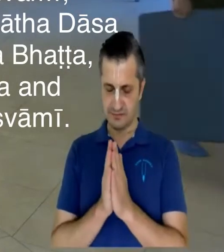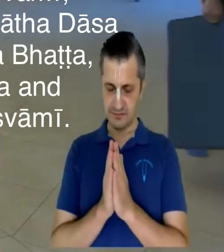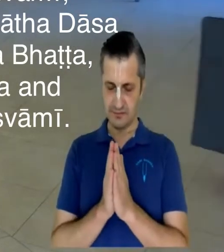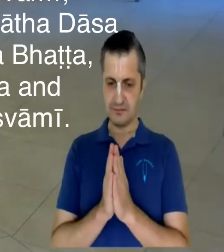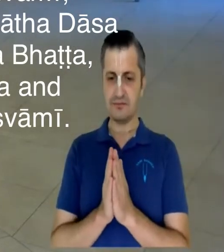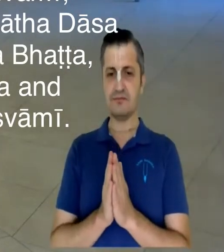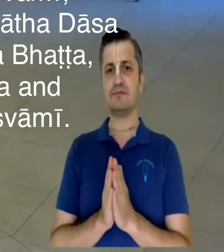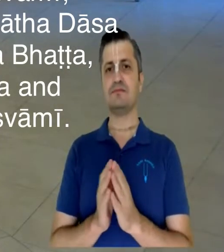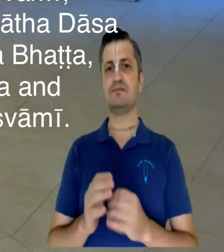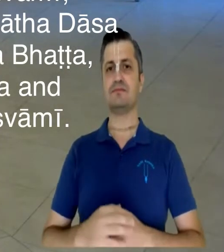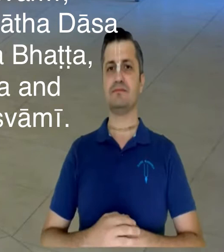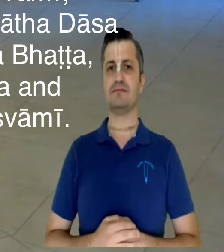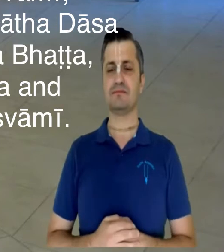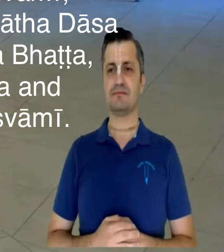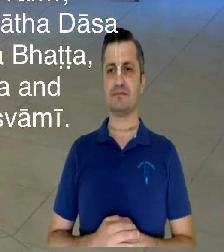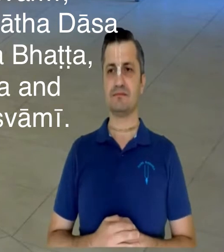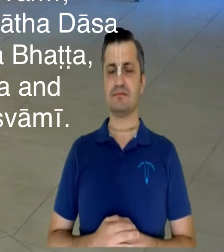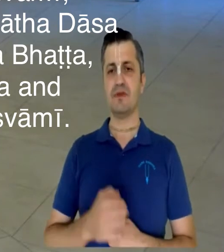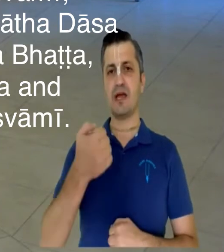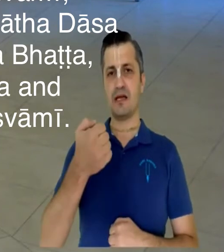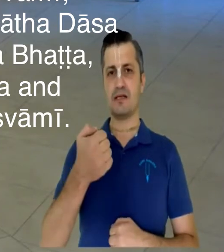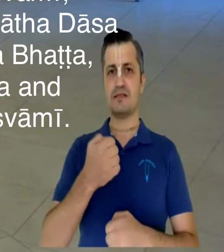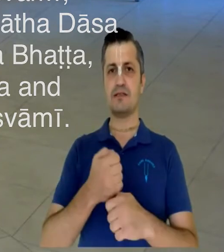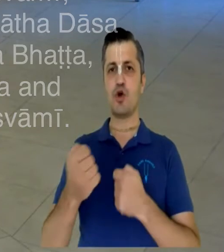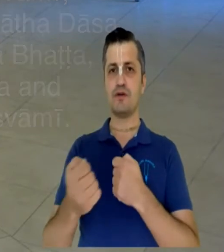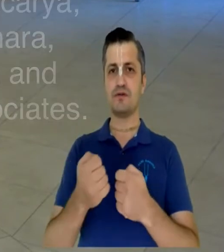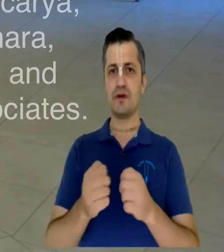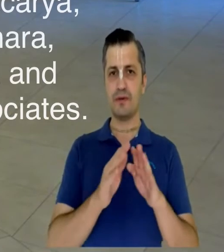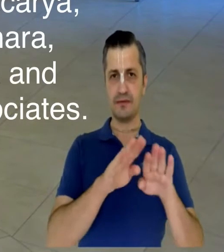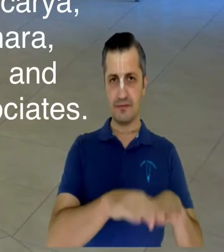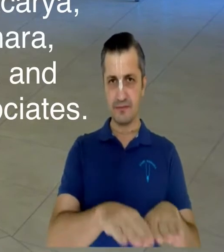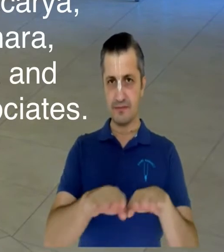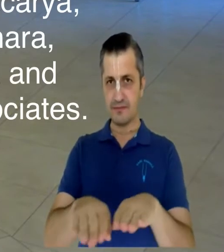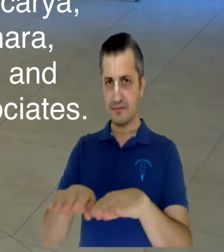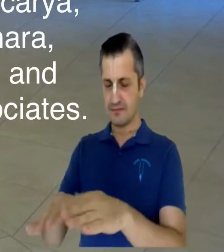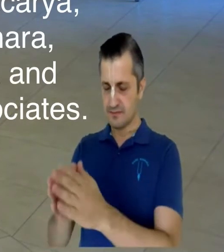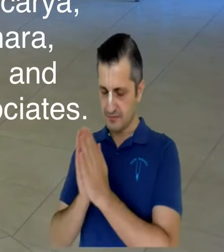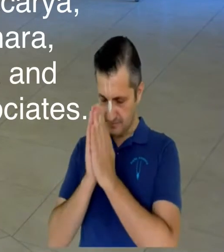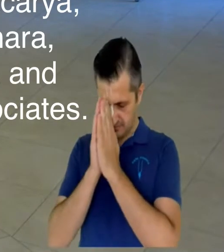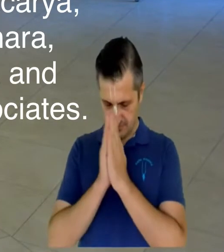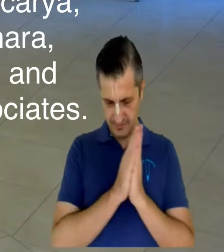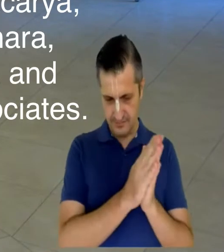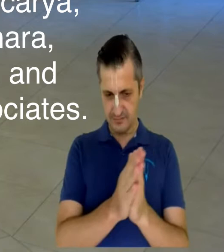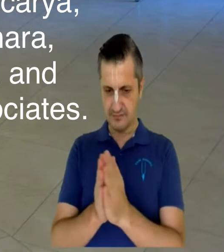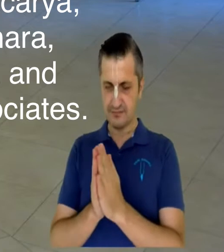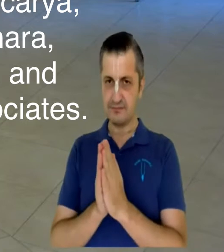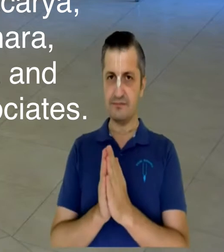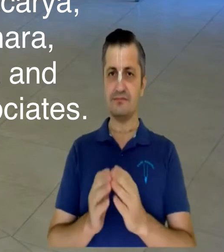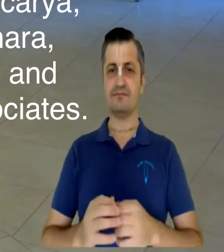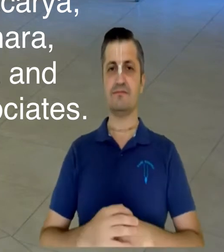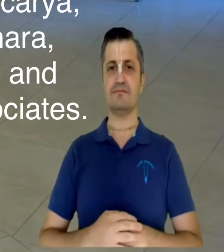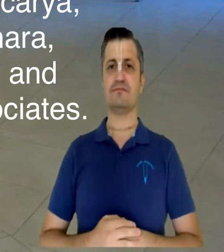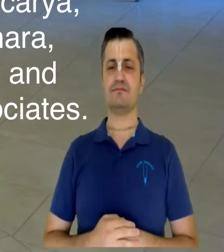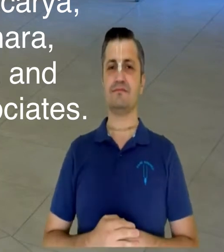Rupam Sagrajatam Sagana Ragana Tamvitam Tam Sajivam Sadavetam Savadhutam Parijana